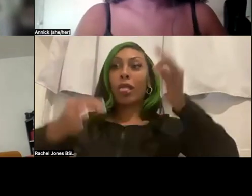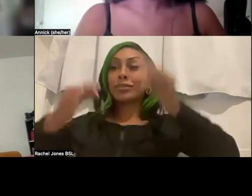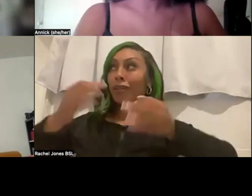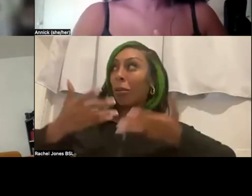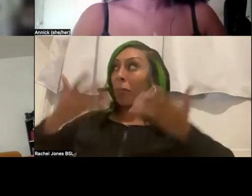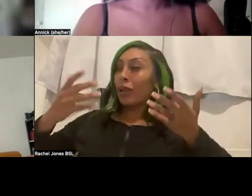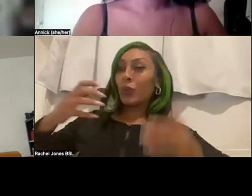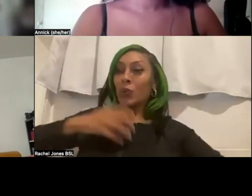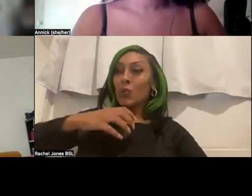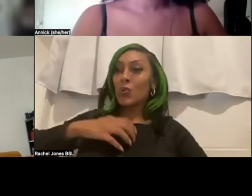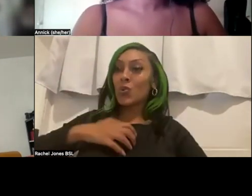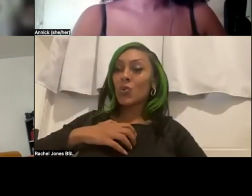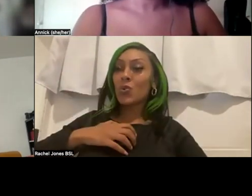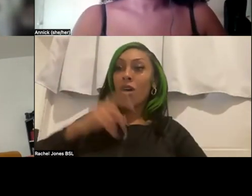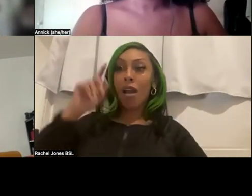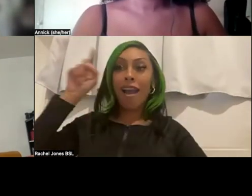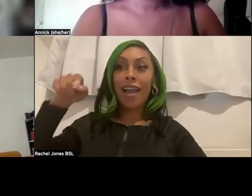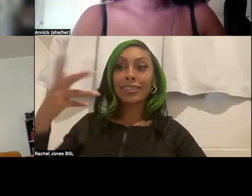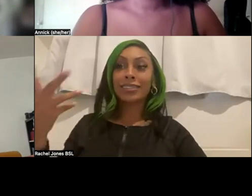idea.